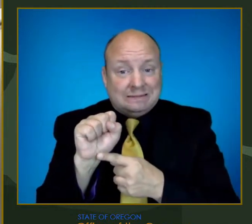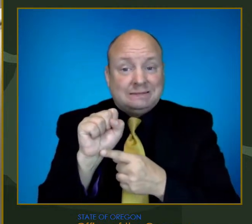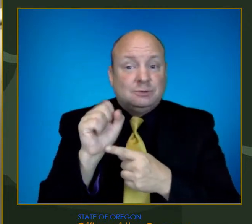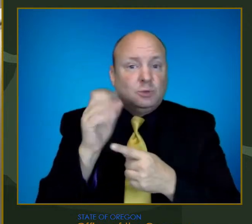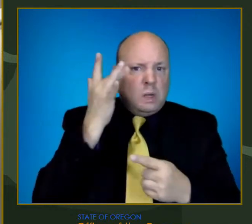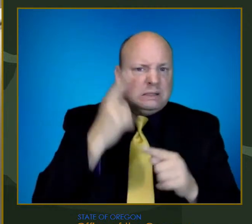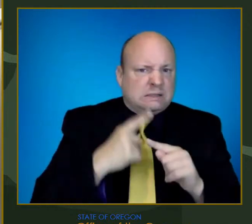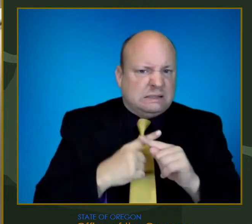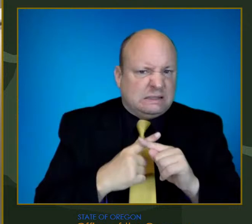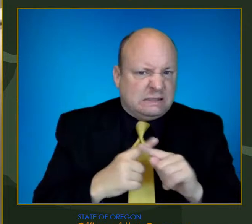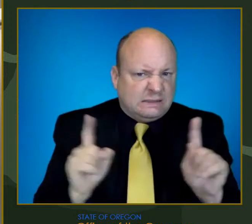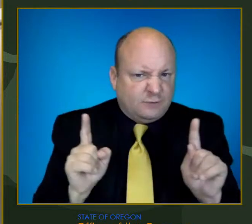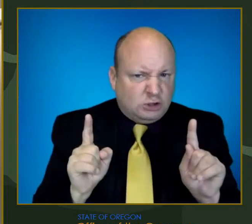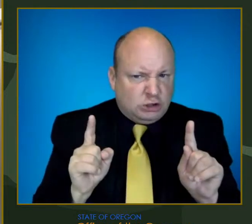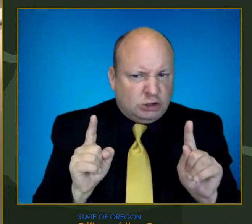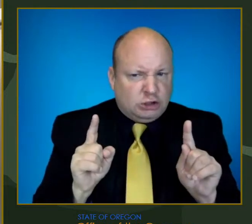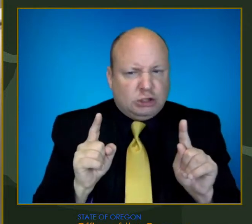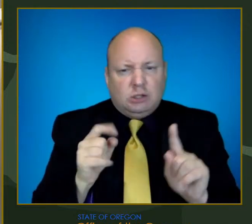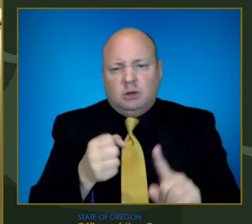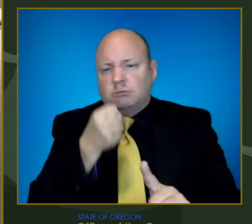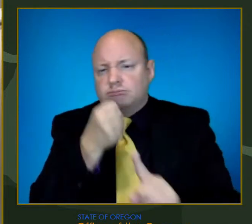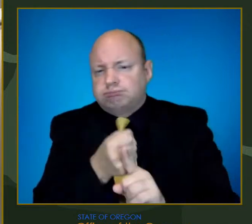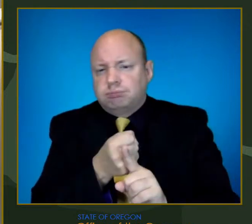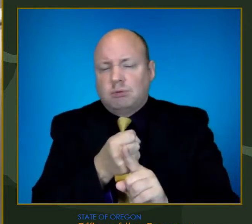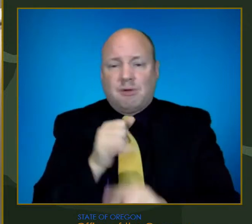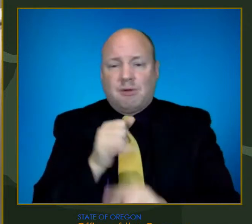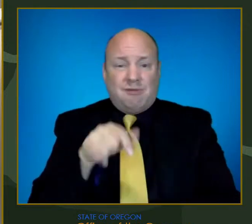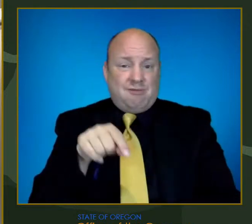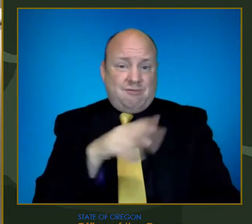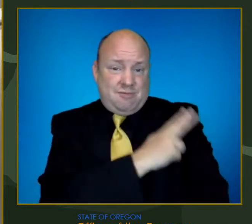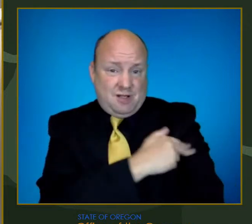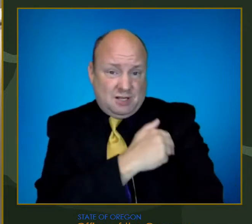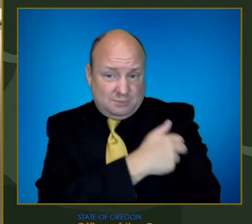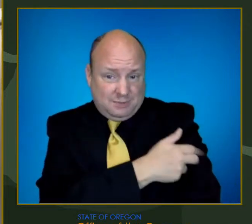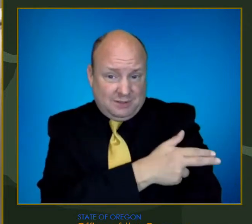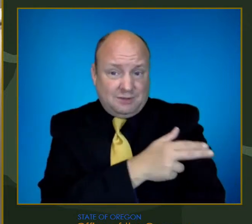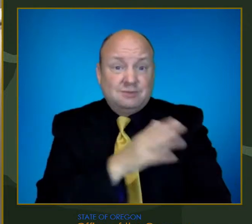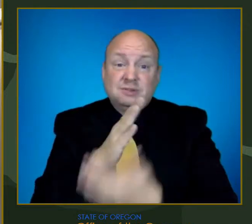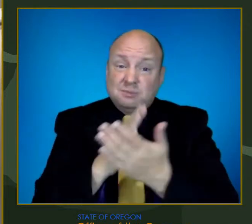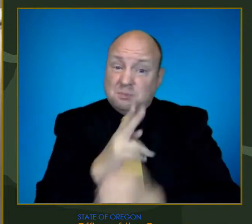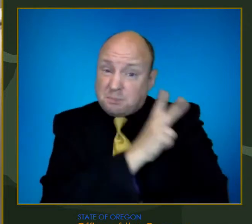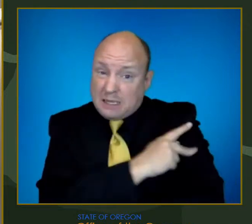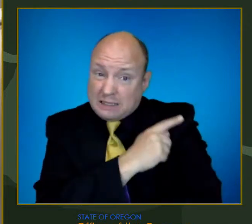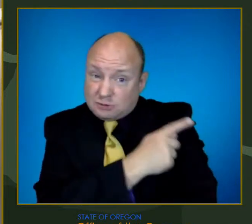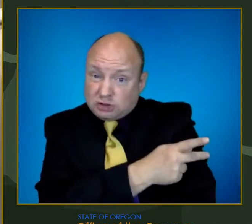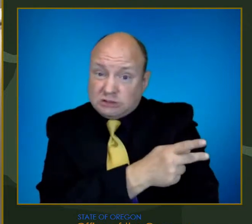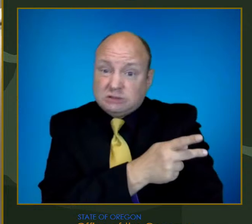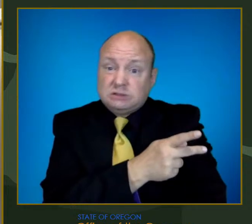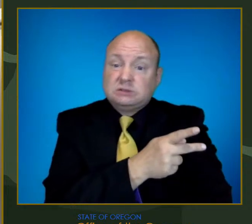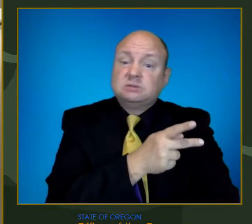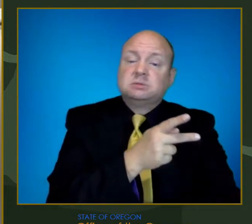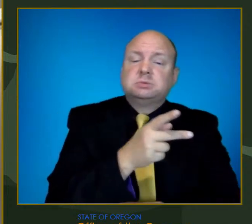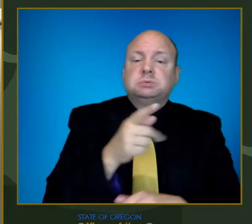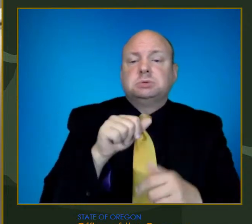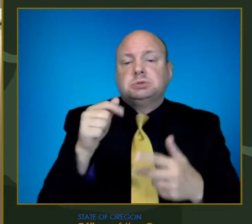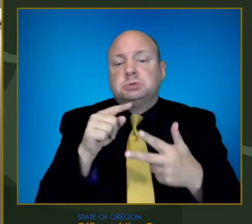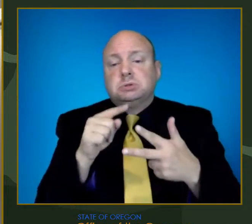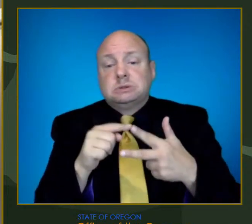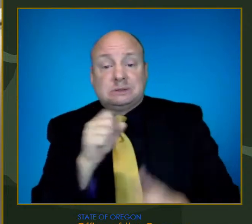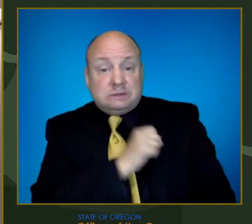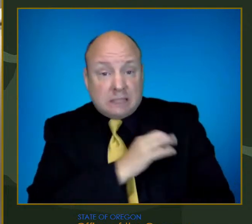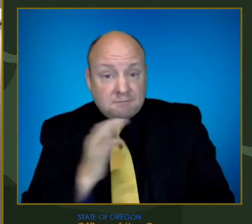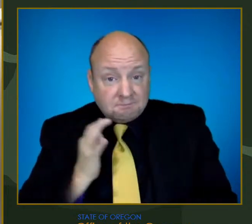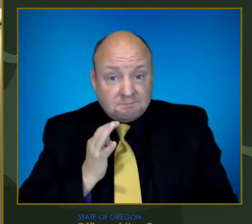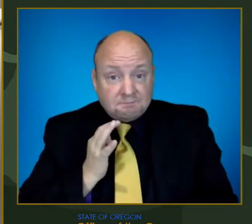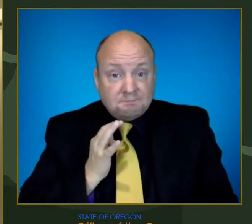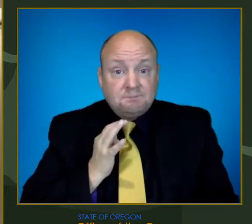that really means is impact on patients in our community. I'd like to speak about our hospital and health system workforce, and then finally,